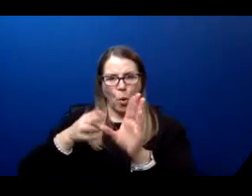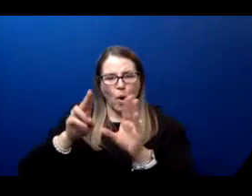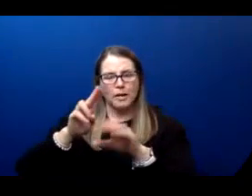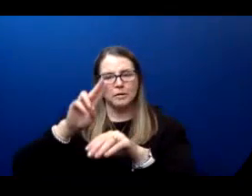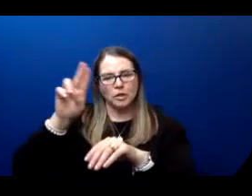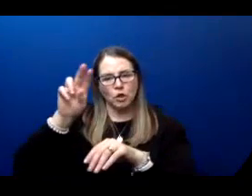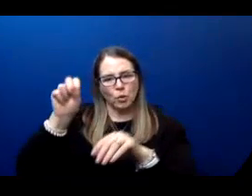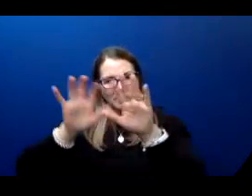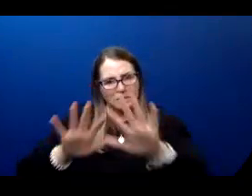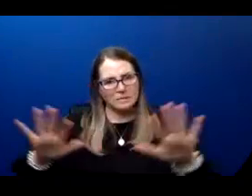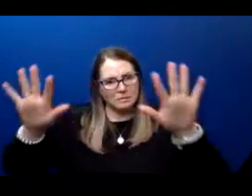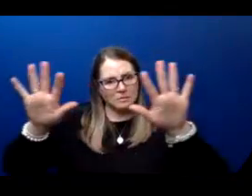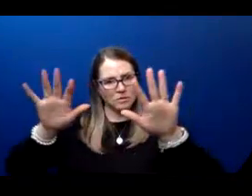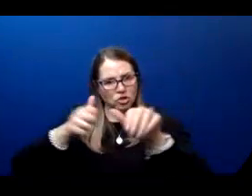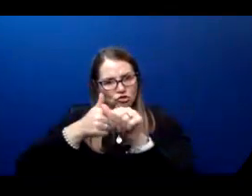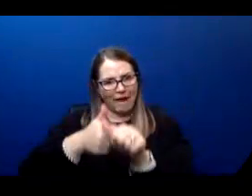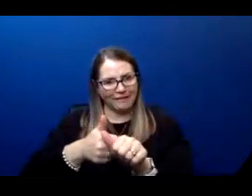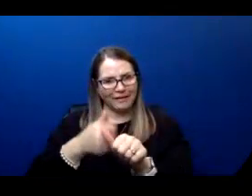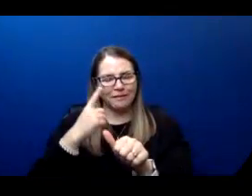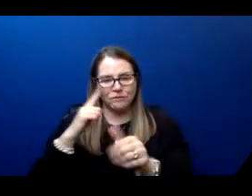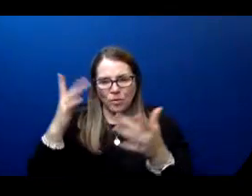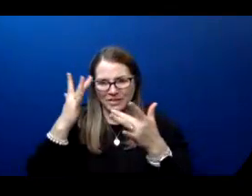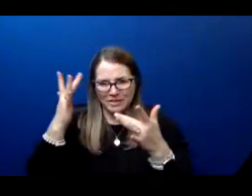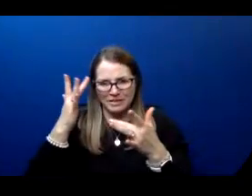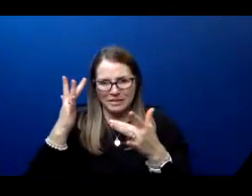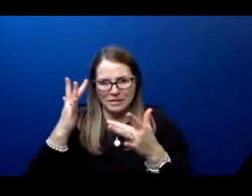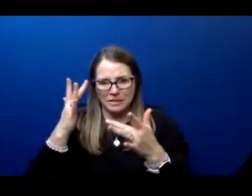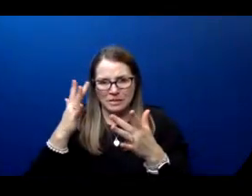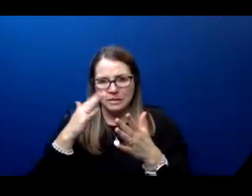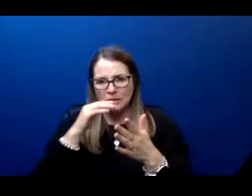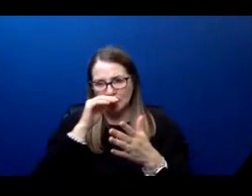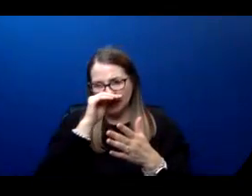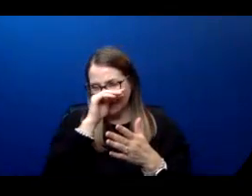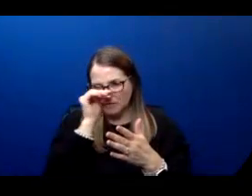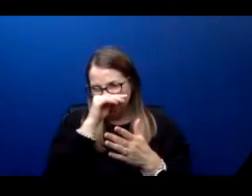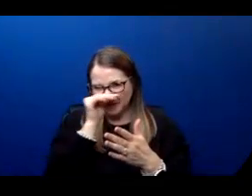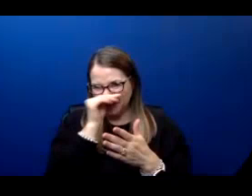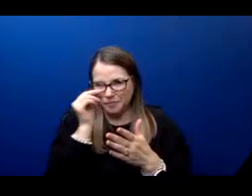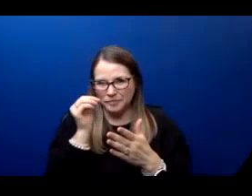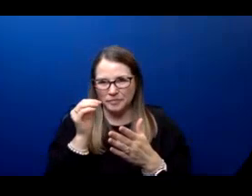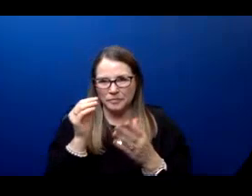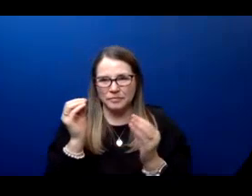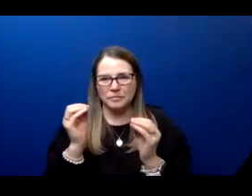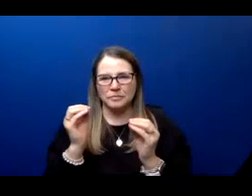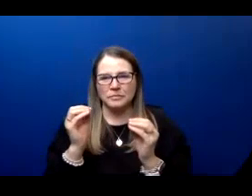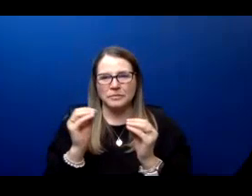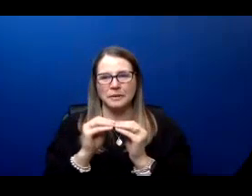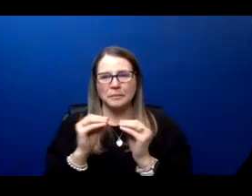and surveillance for better public health response. And then there's more